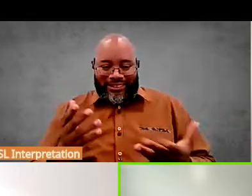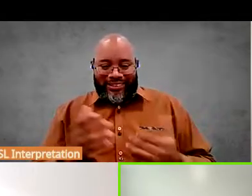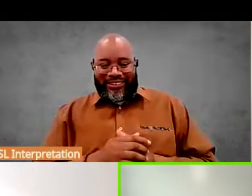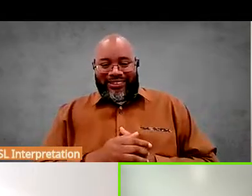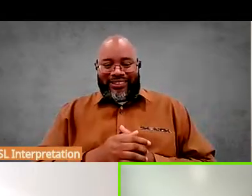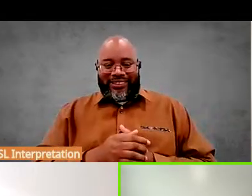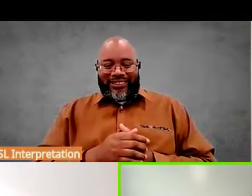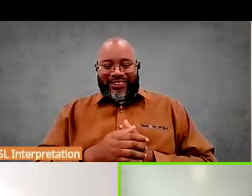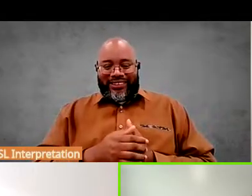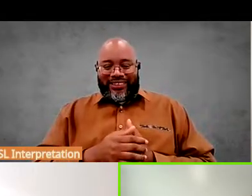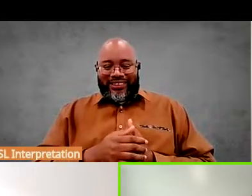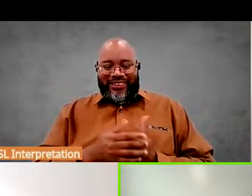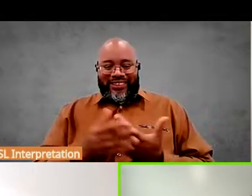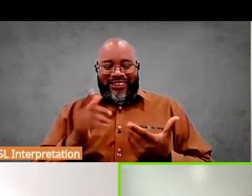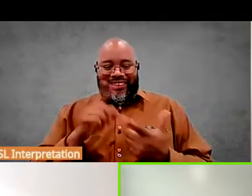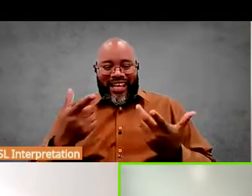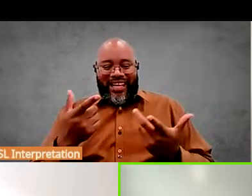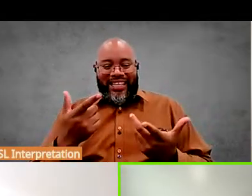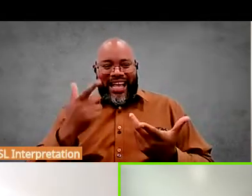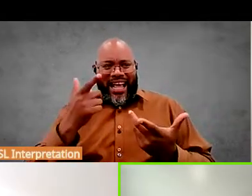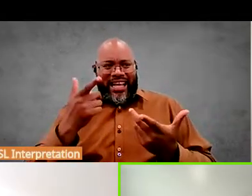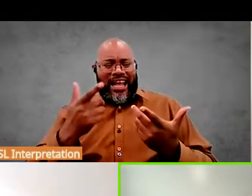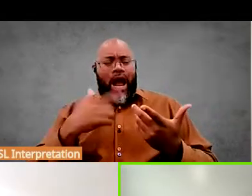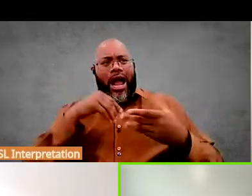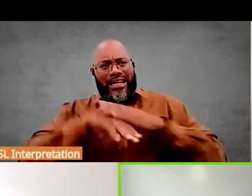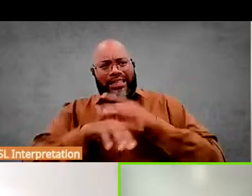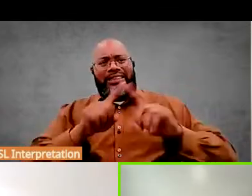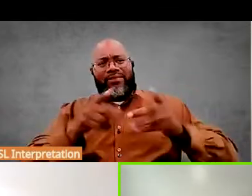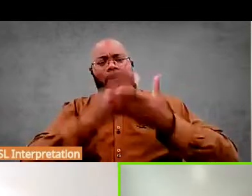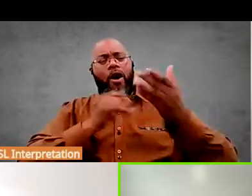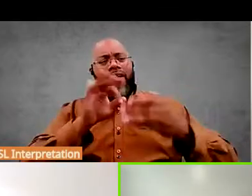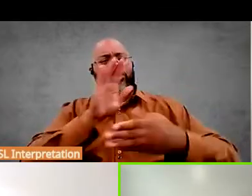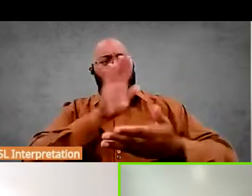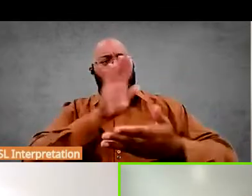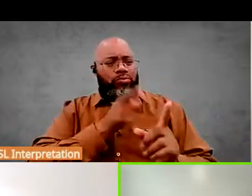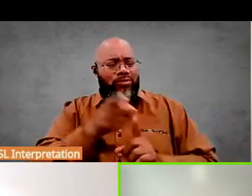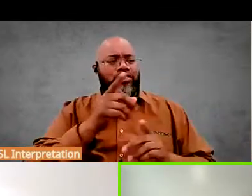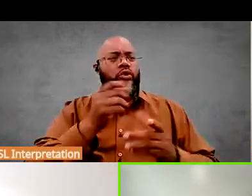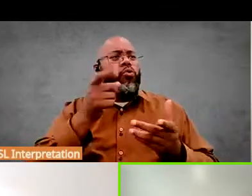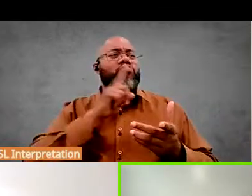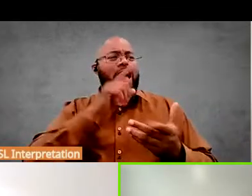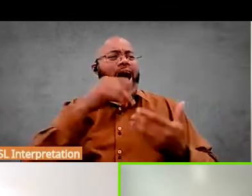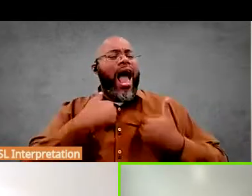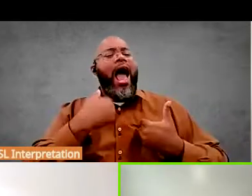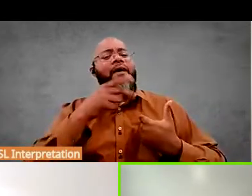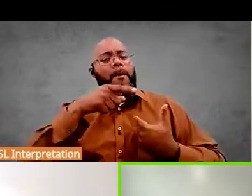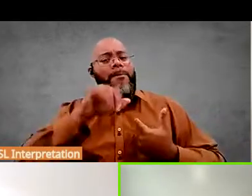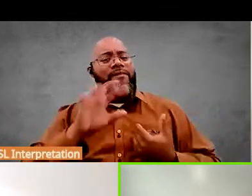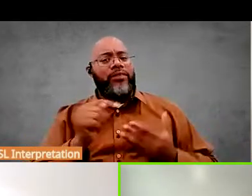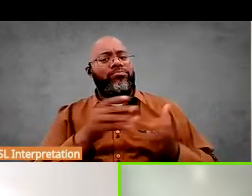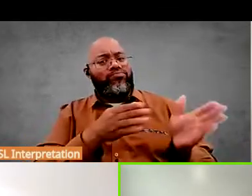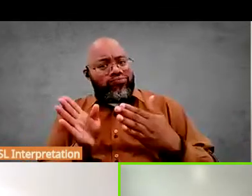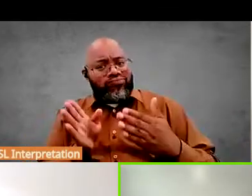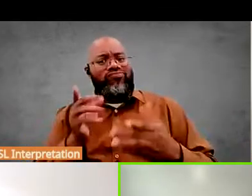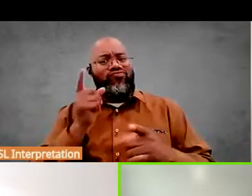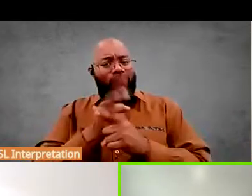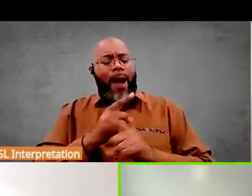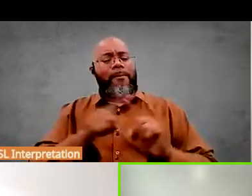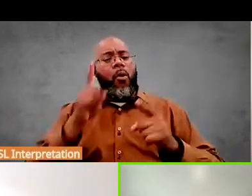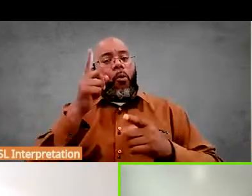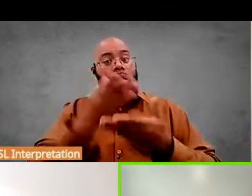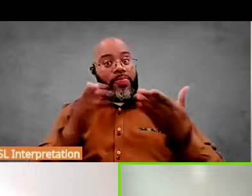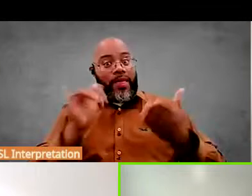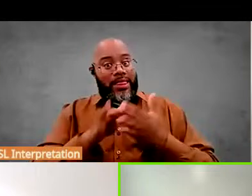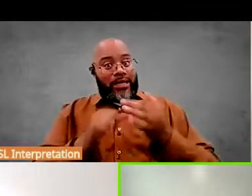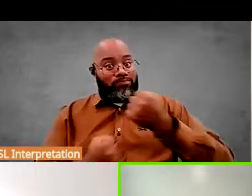me in a way. And then I went into like a different path than academia. So yes, there was a pivotal point in that. And one thing that underlined all of